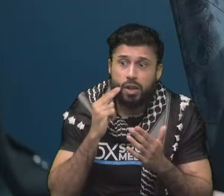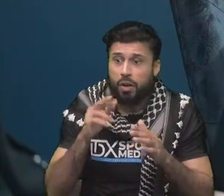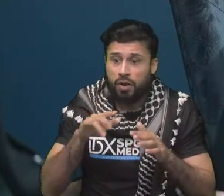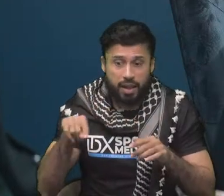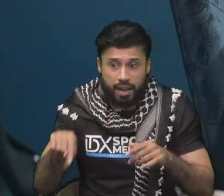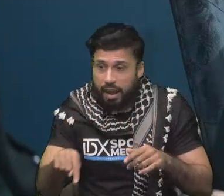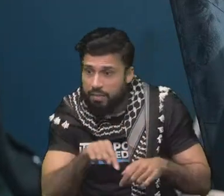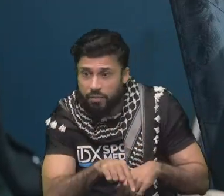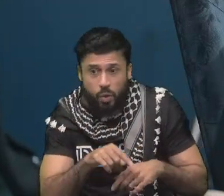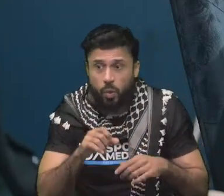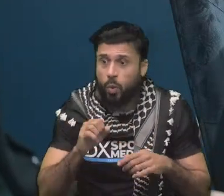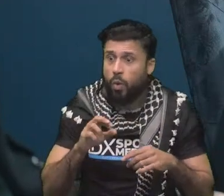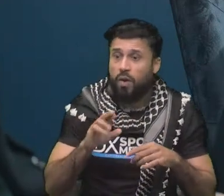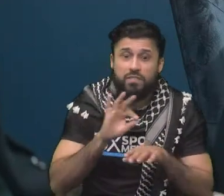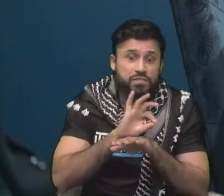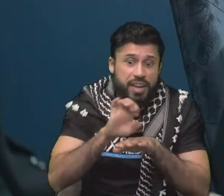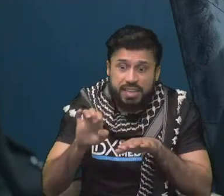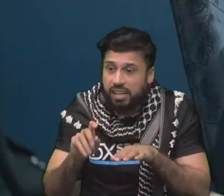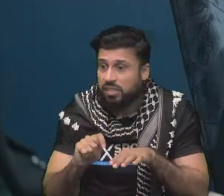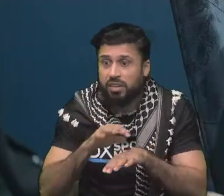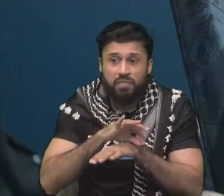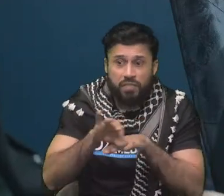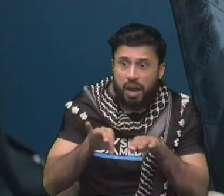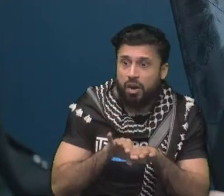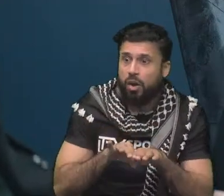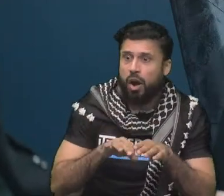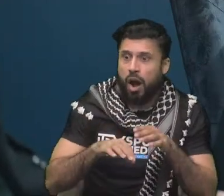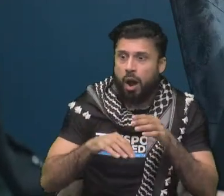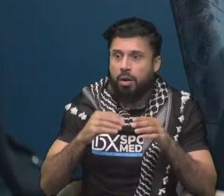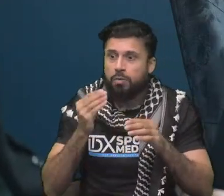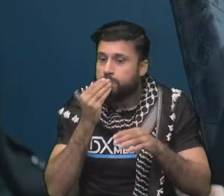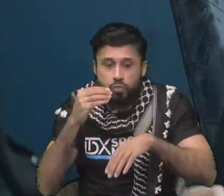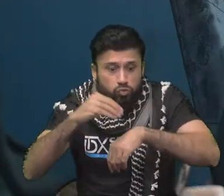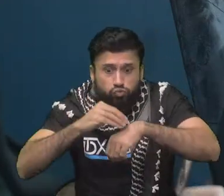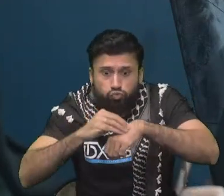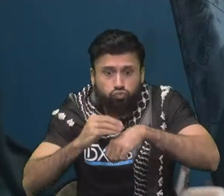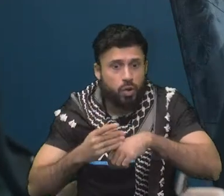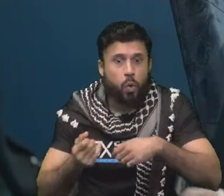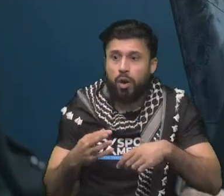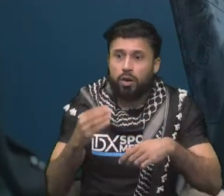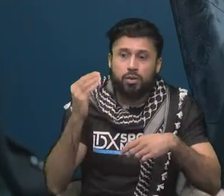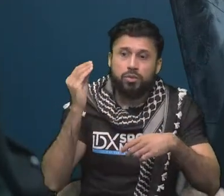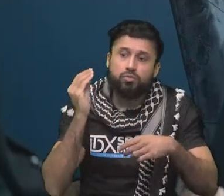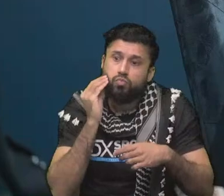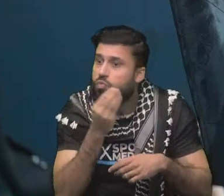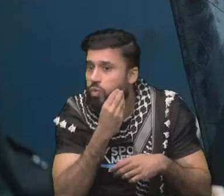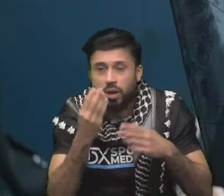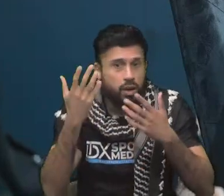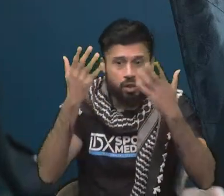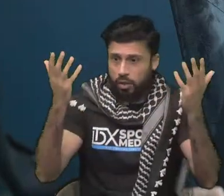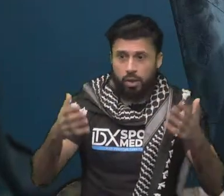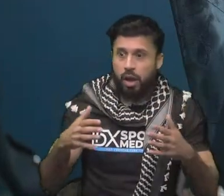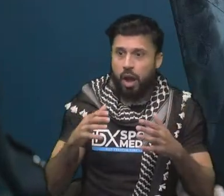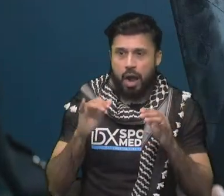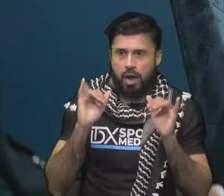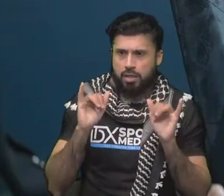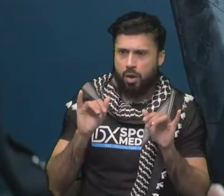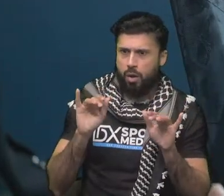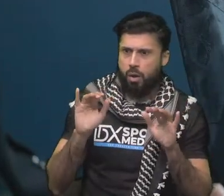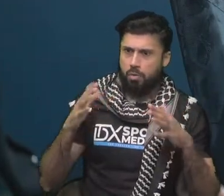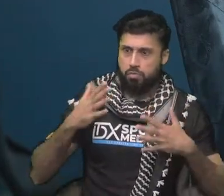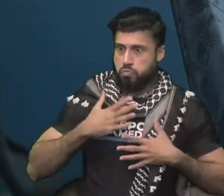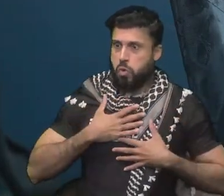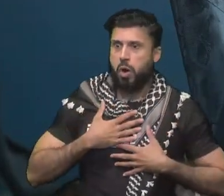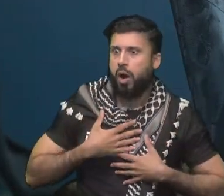do. And all of this because they think as long as he tells them, you're fine, because he recites whatever he recites, and he blows into the